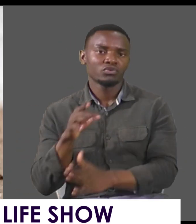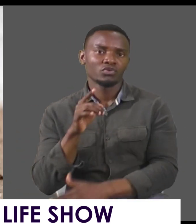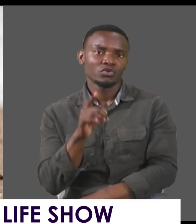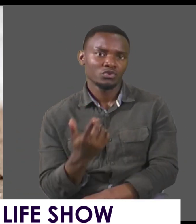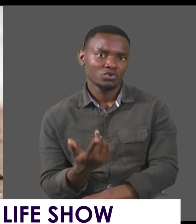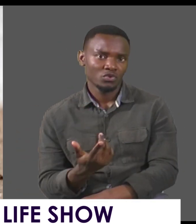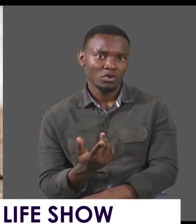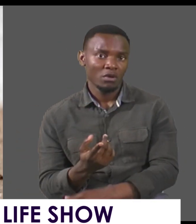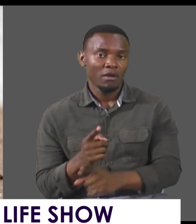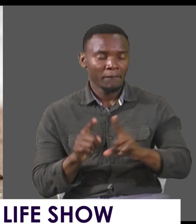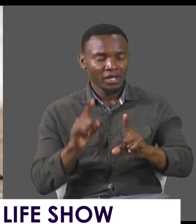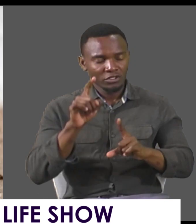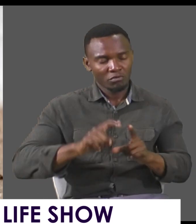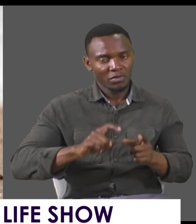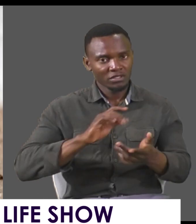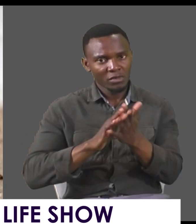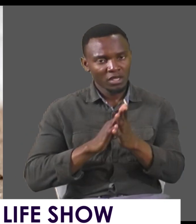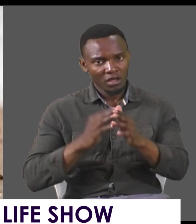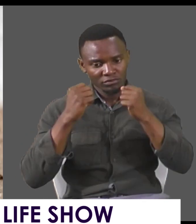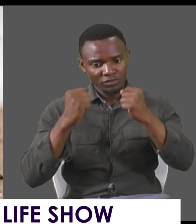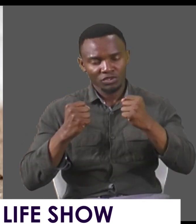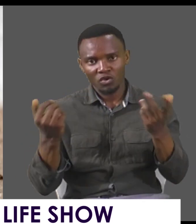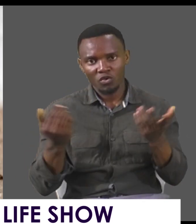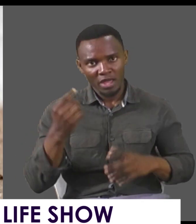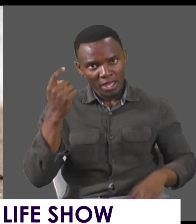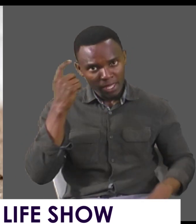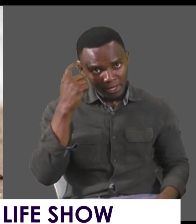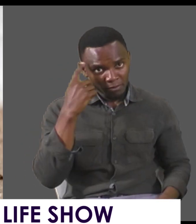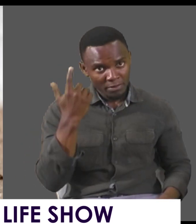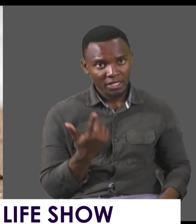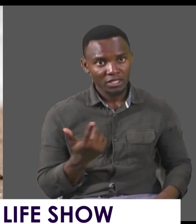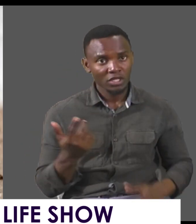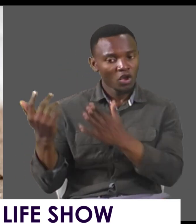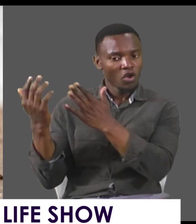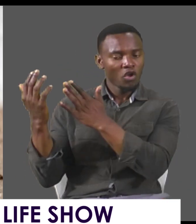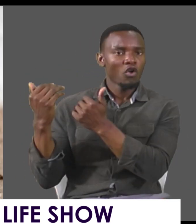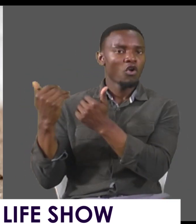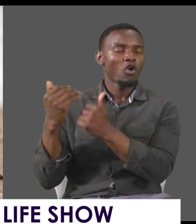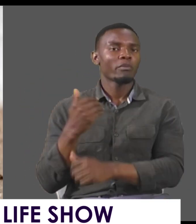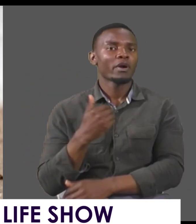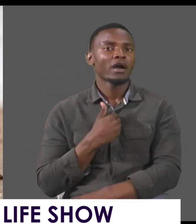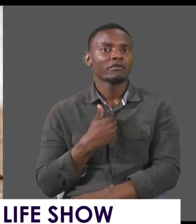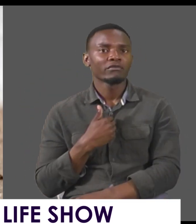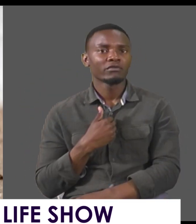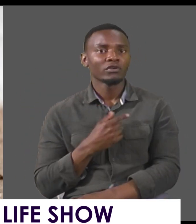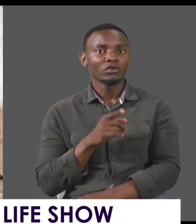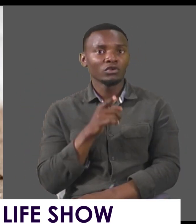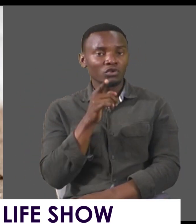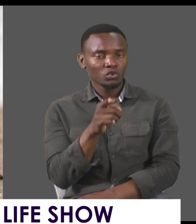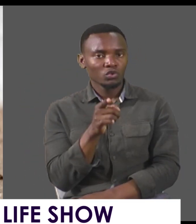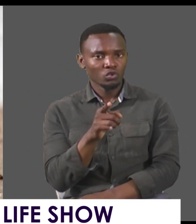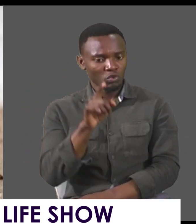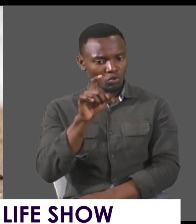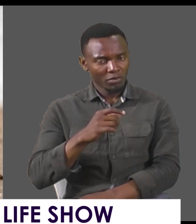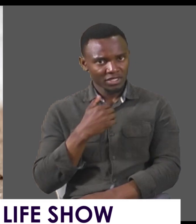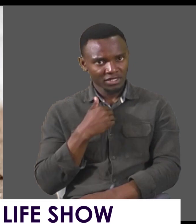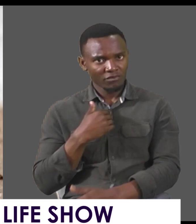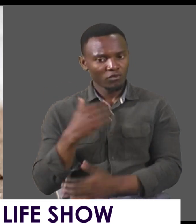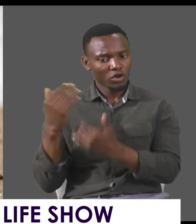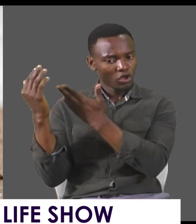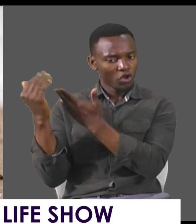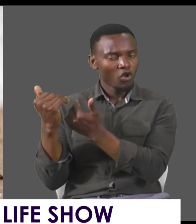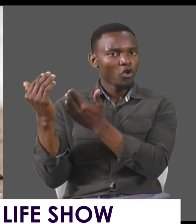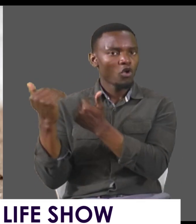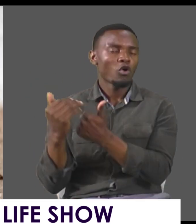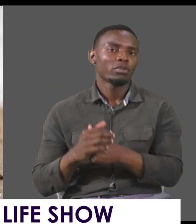you address your mind. There is hope. The hope stems from you. You are your source of hope. You